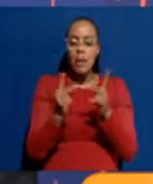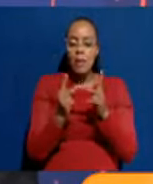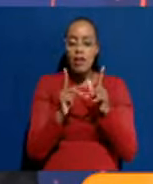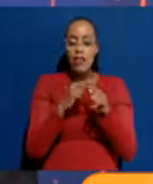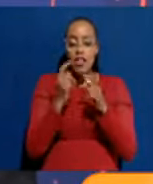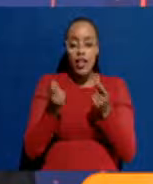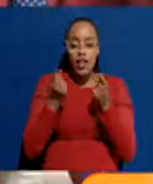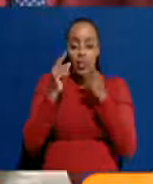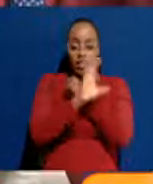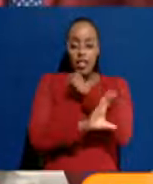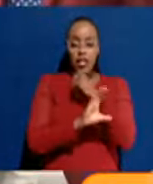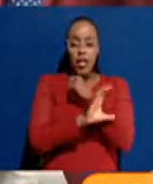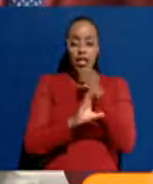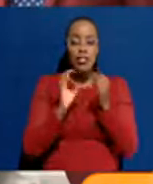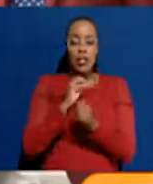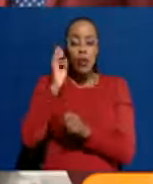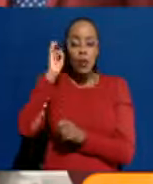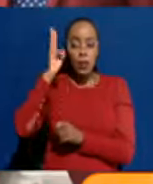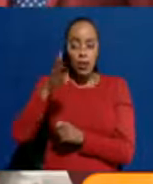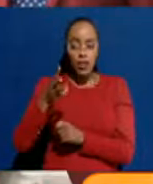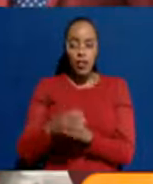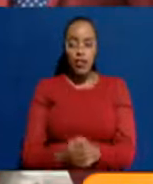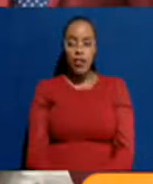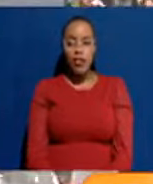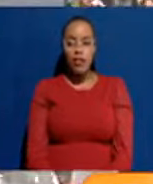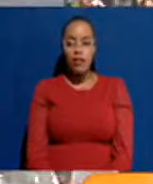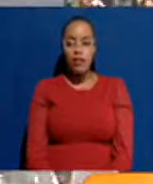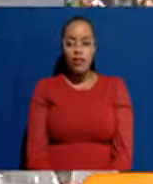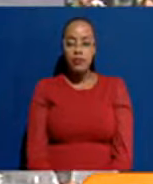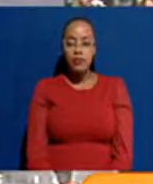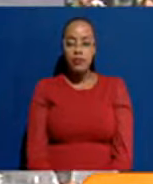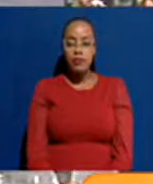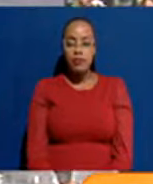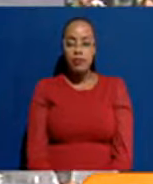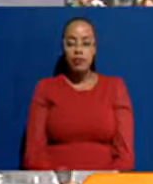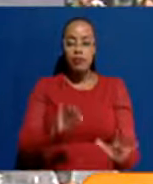understand our country. And away from the country.